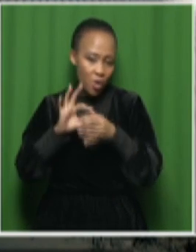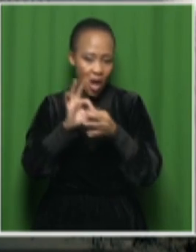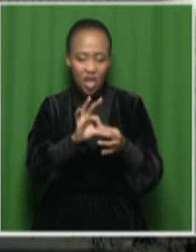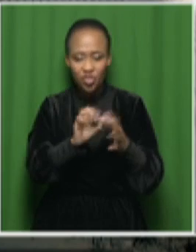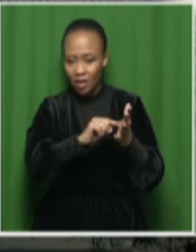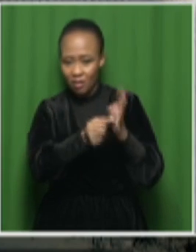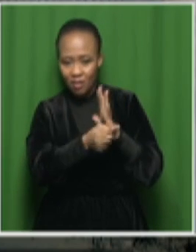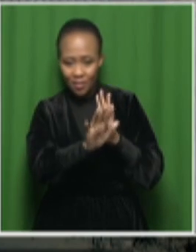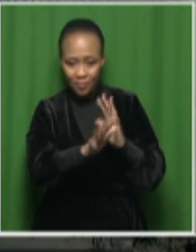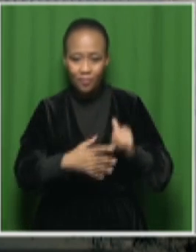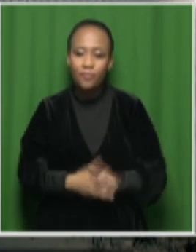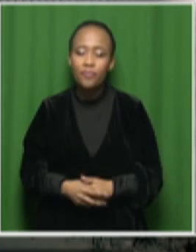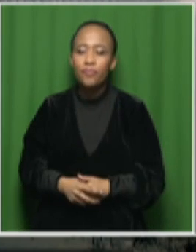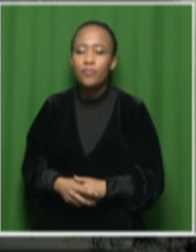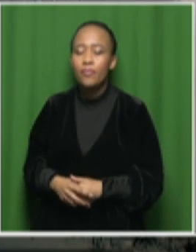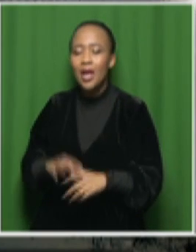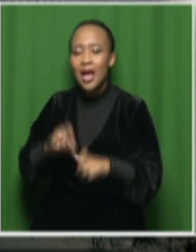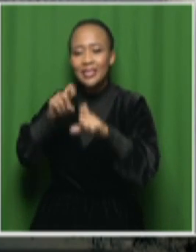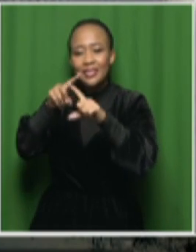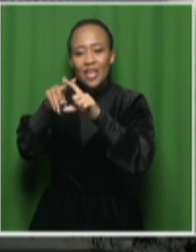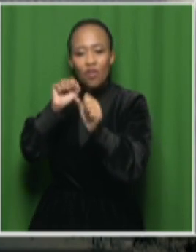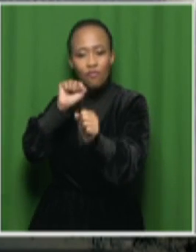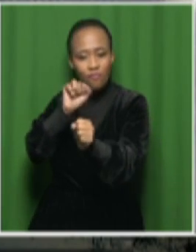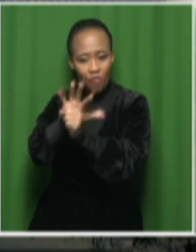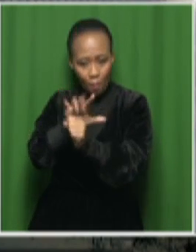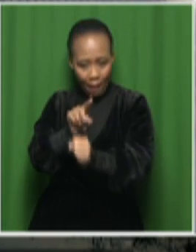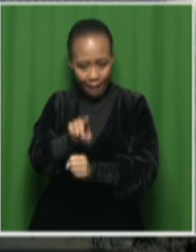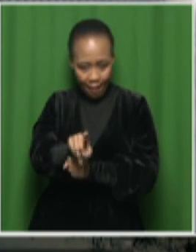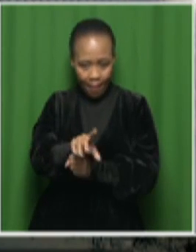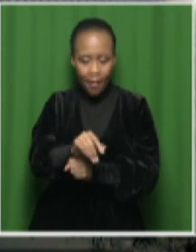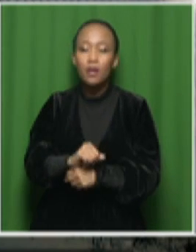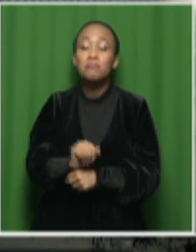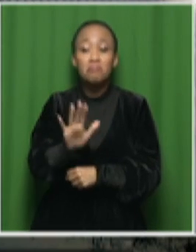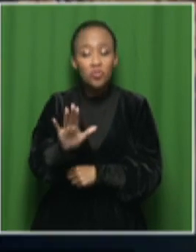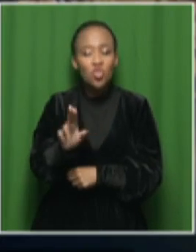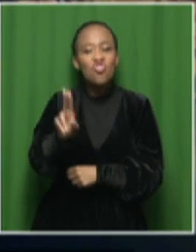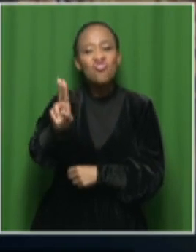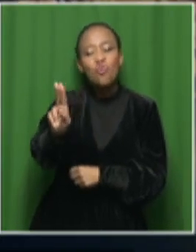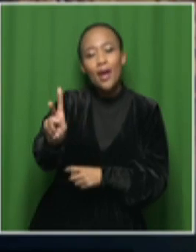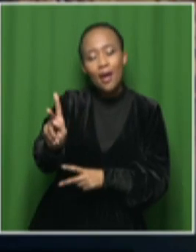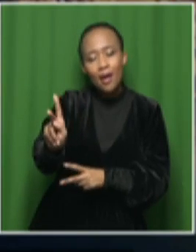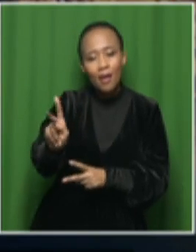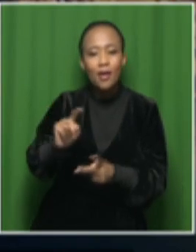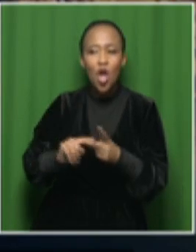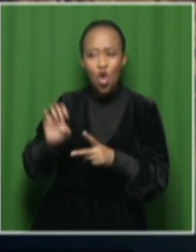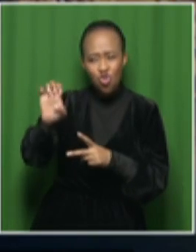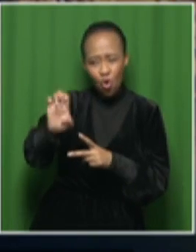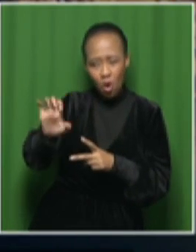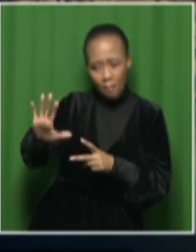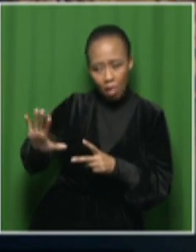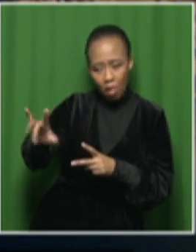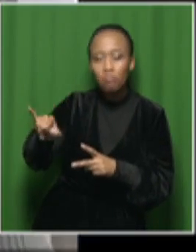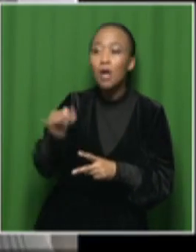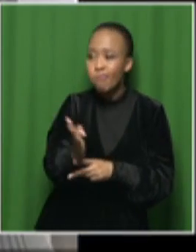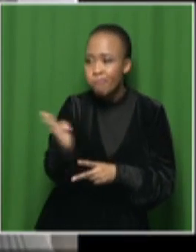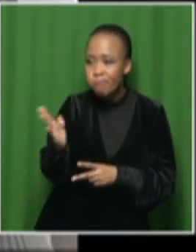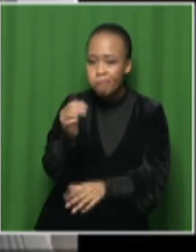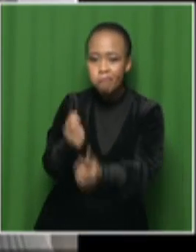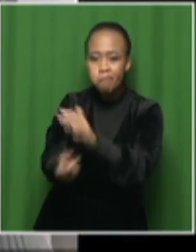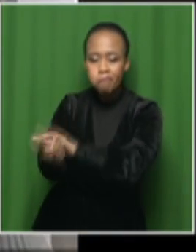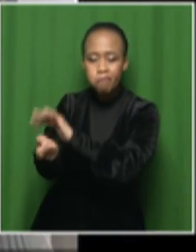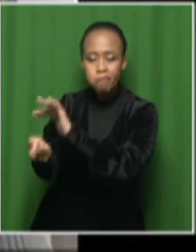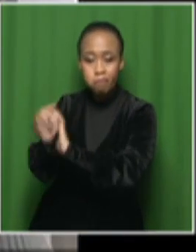The issue of xenophobia, it has been there in the UK and other parts of Europe, and it has got a long history